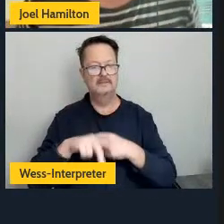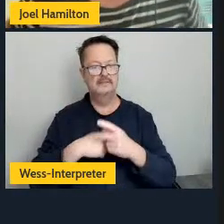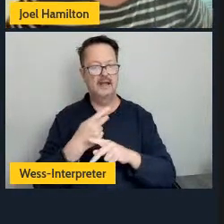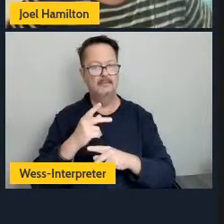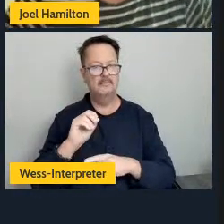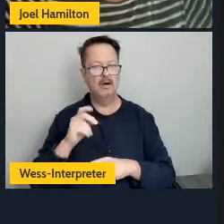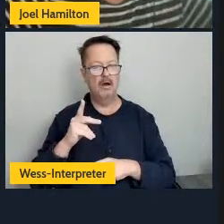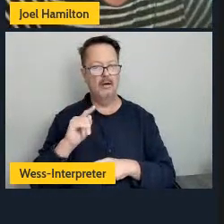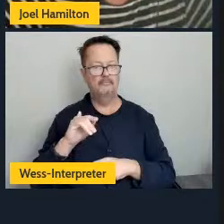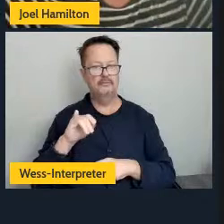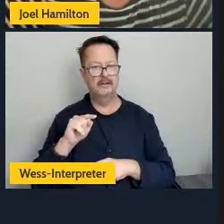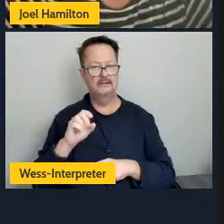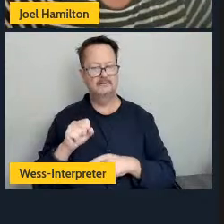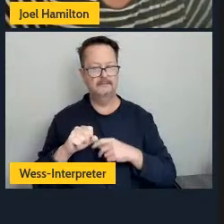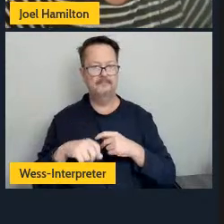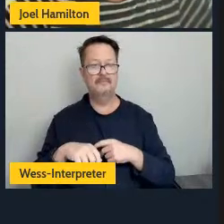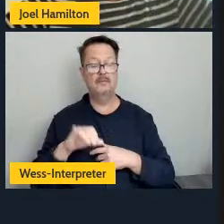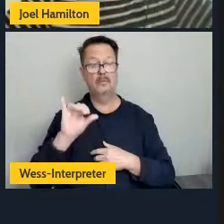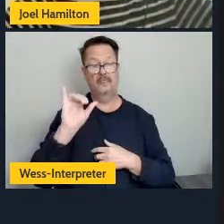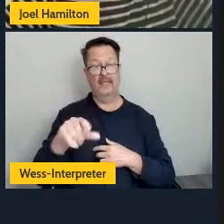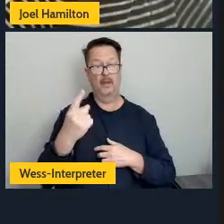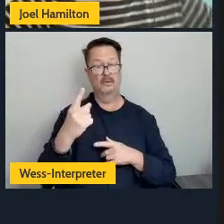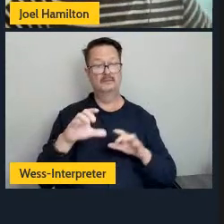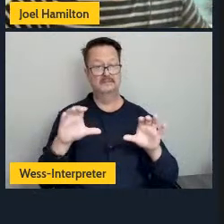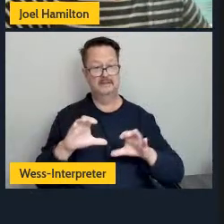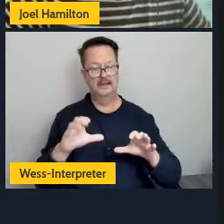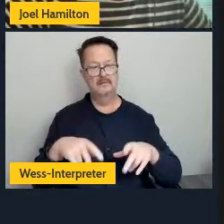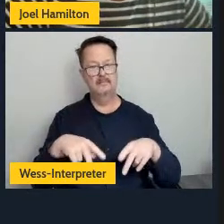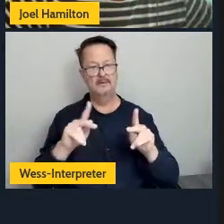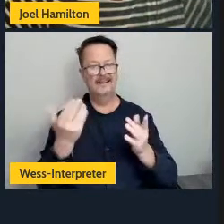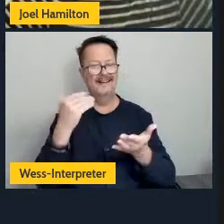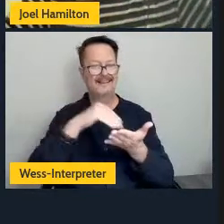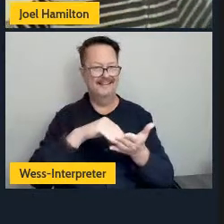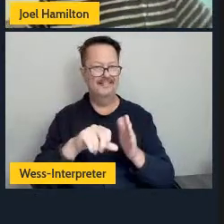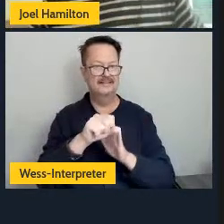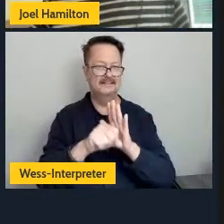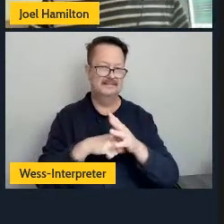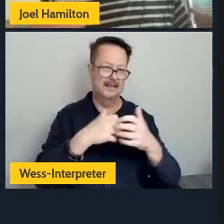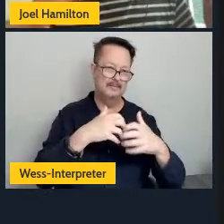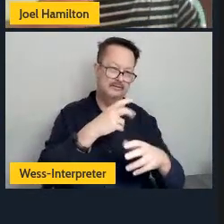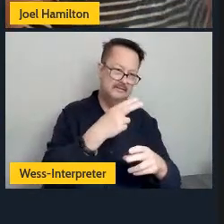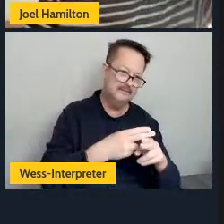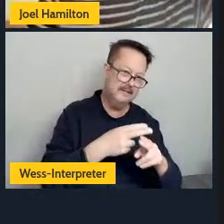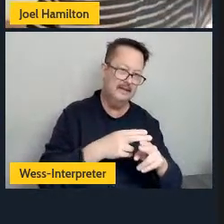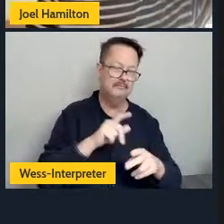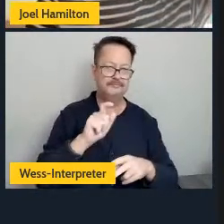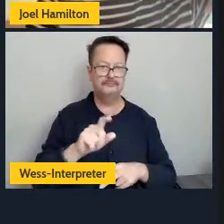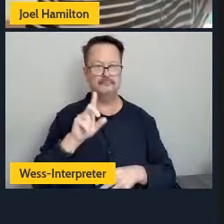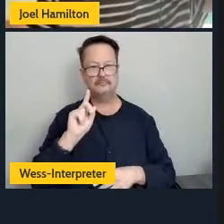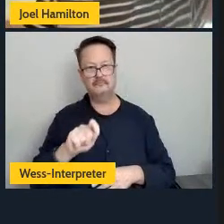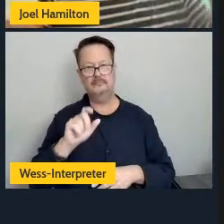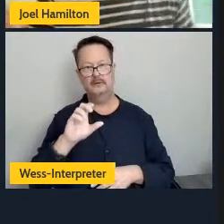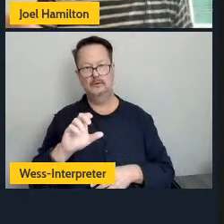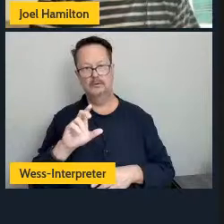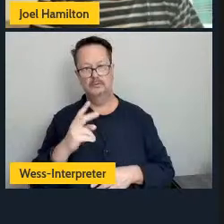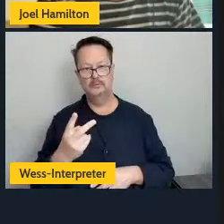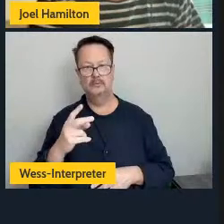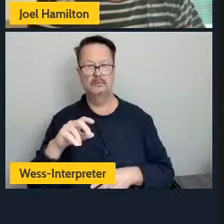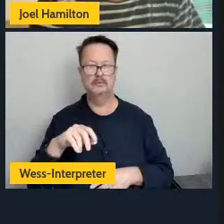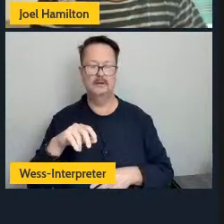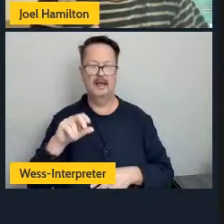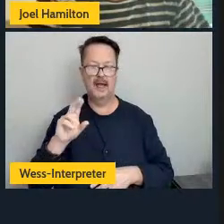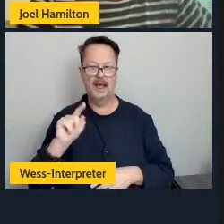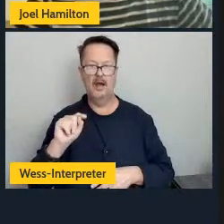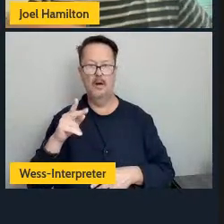So what this one does is it allows you to, again, it takes in the state machine name, and it's called .toMatch state machine output, and you pass in your